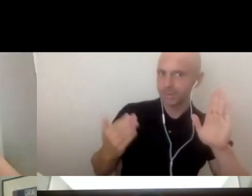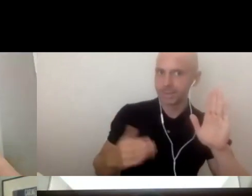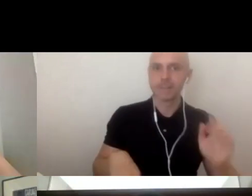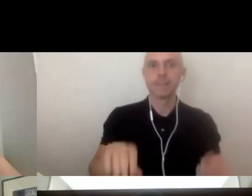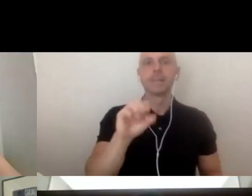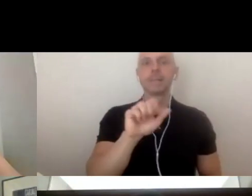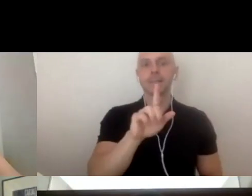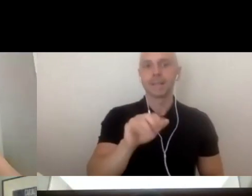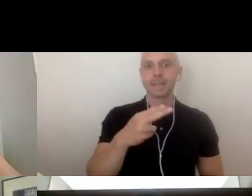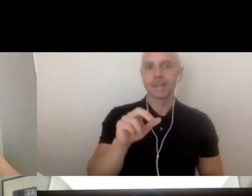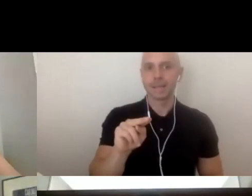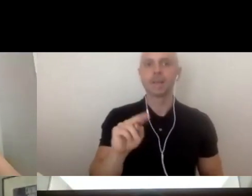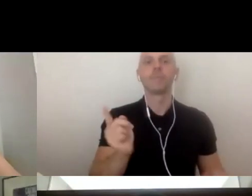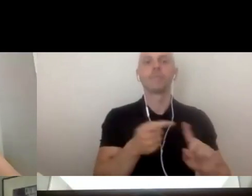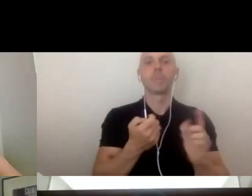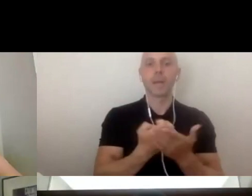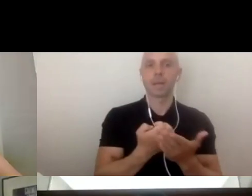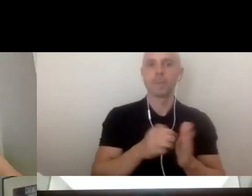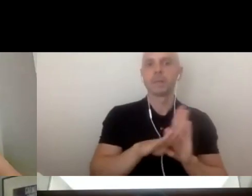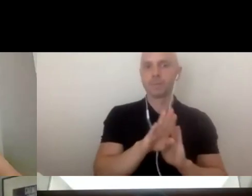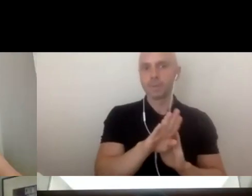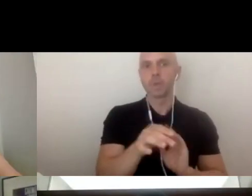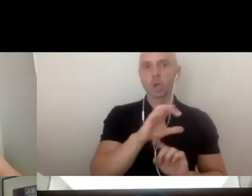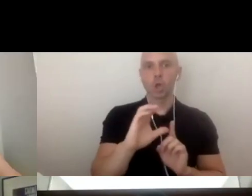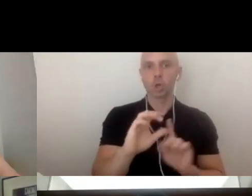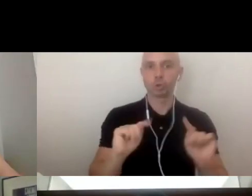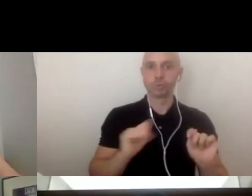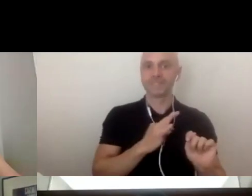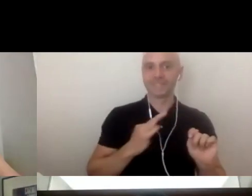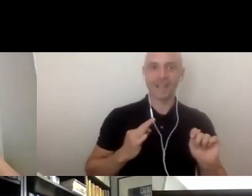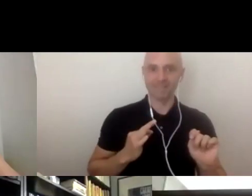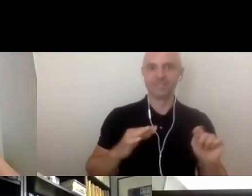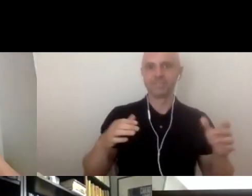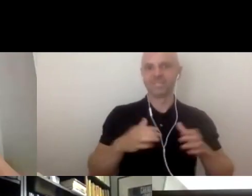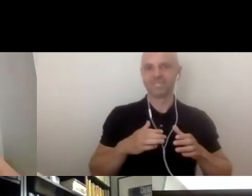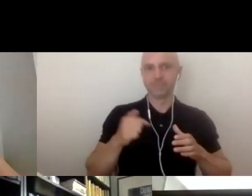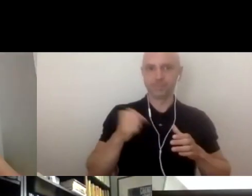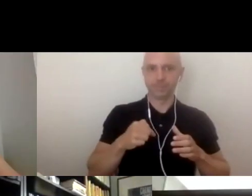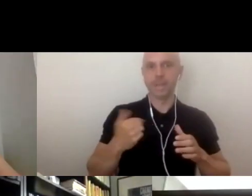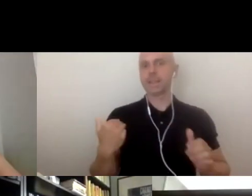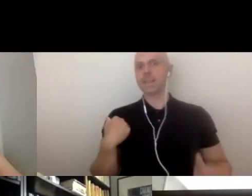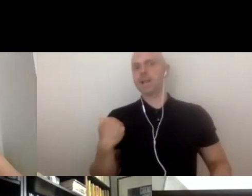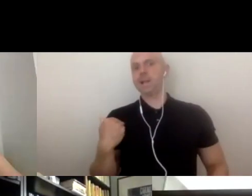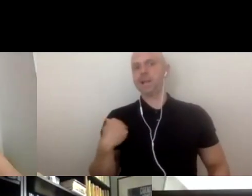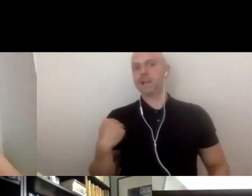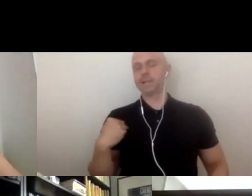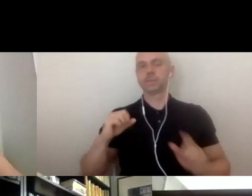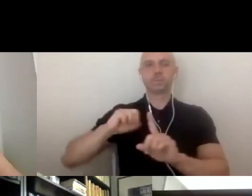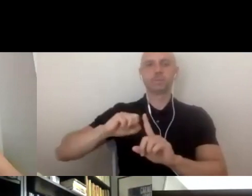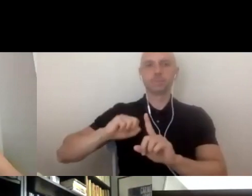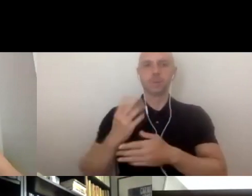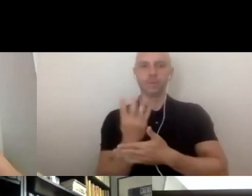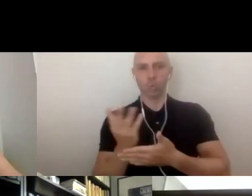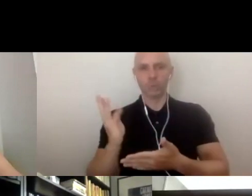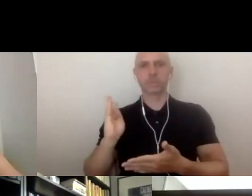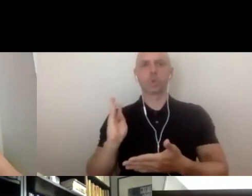Development and Culture team. I'd like to give you a quick update since the last town hall 4 weeks ago. I just want